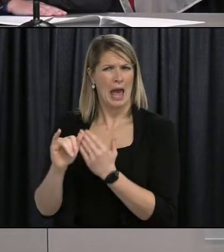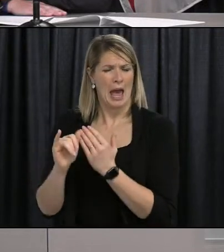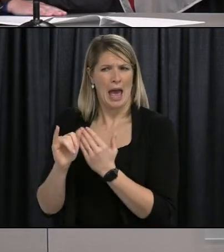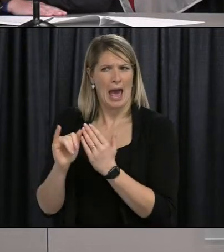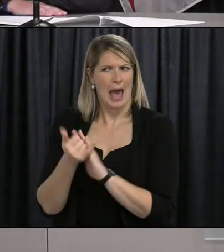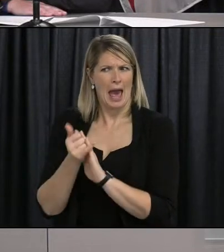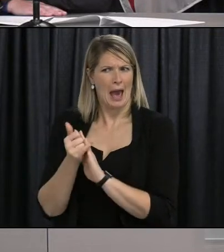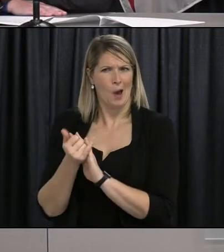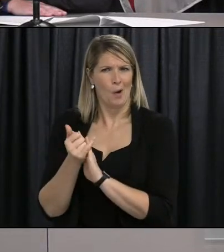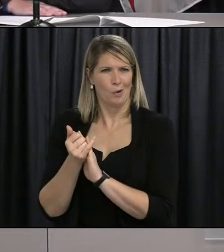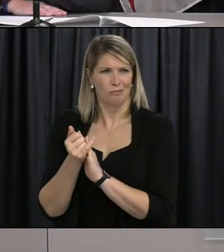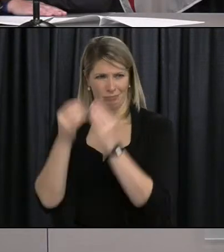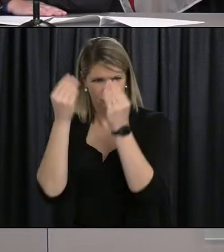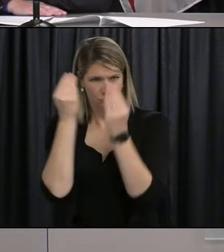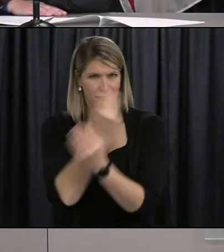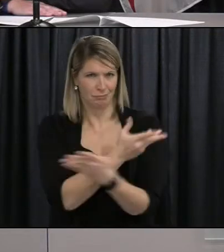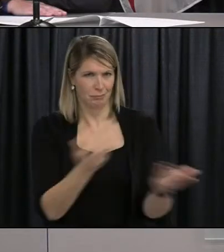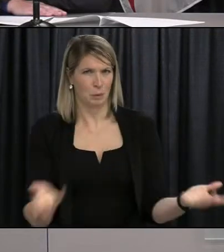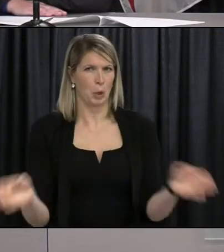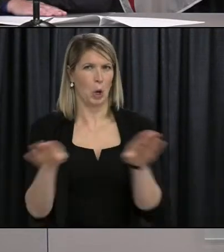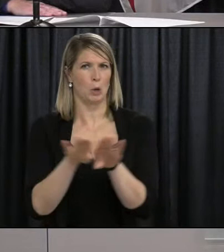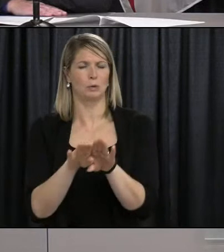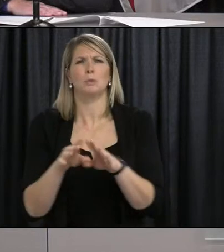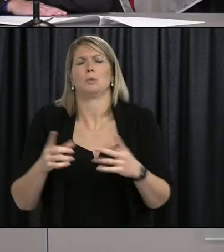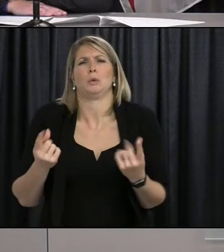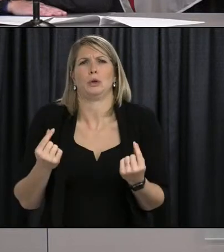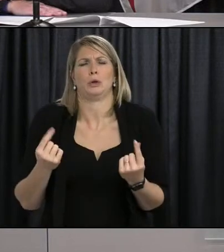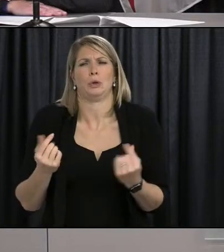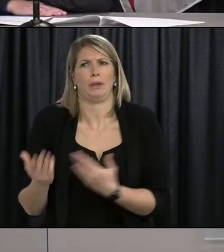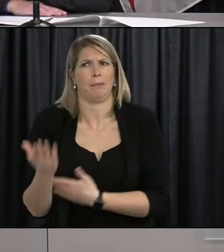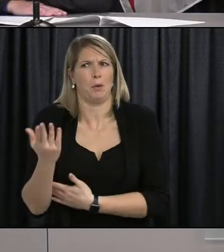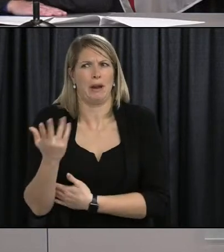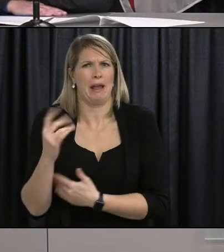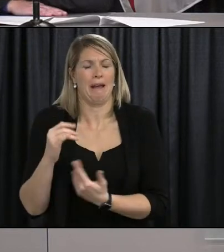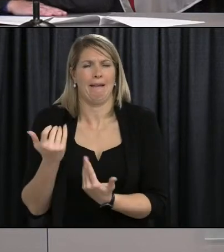notice at the school and everybody was told to turn around and go home, or how did that work this morning?